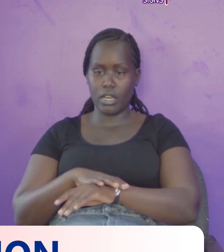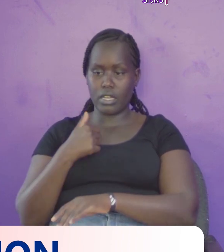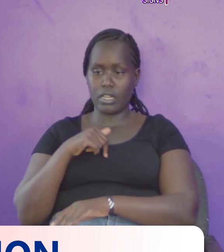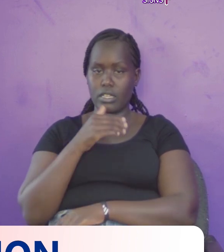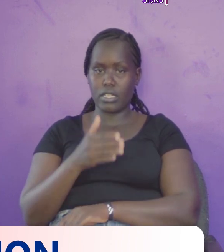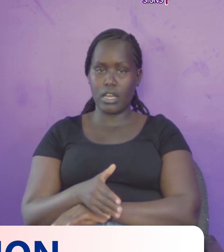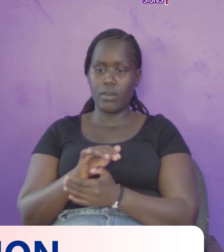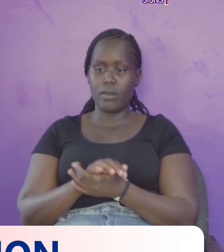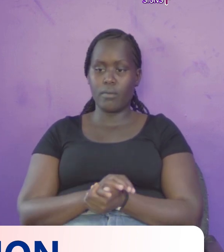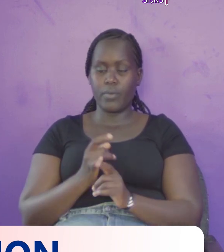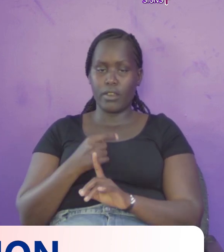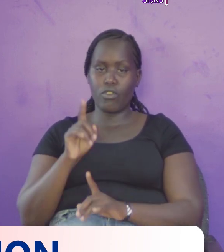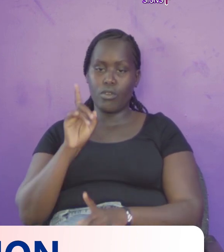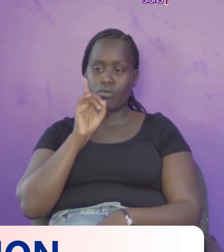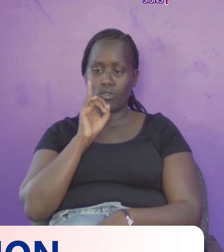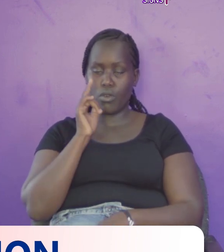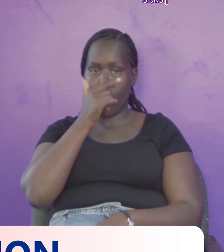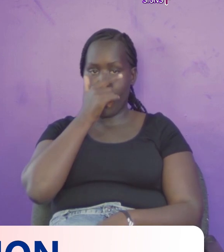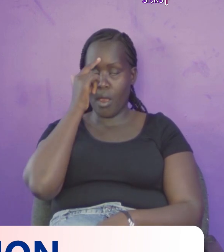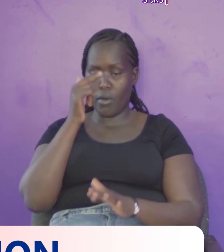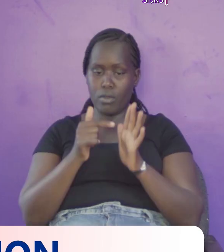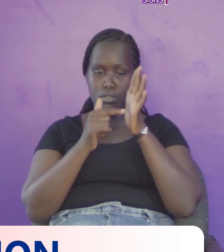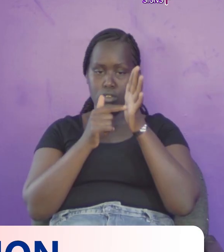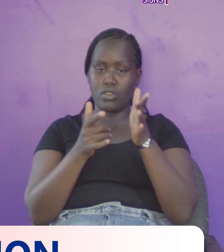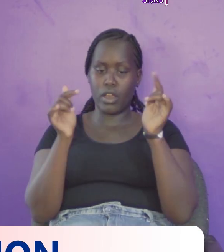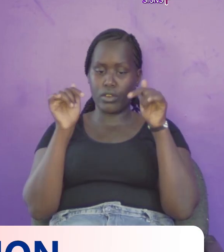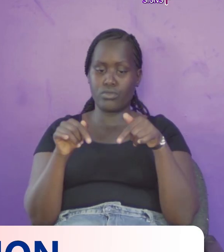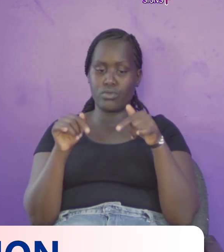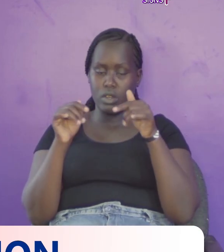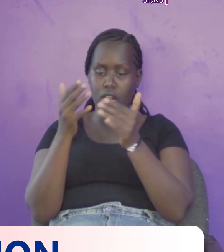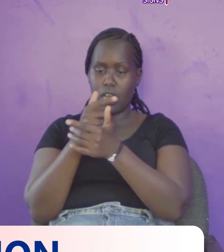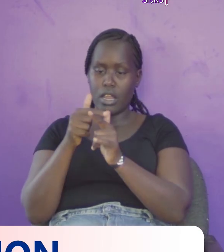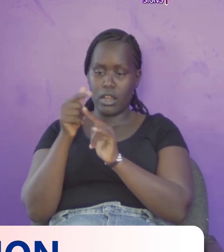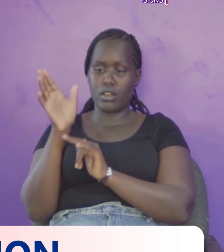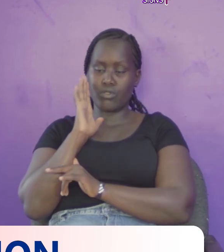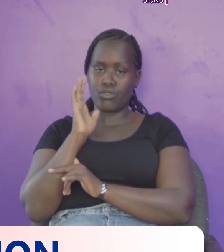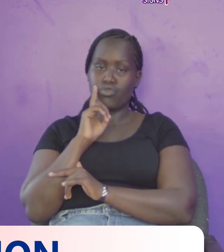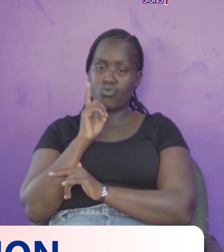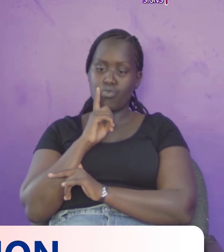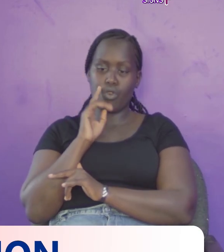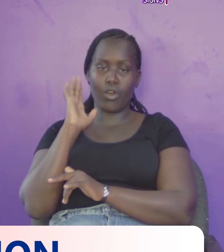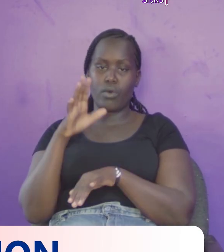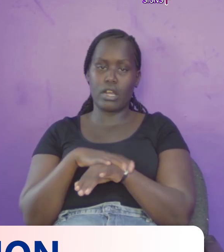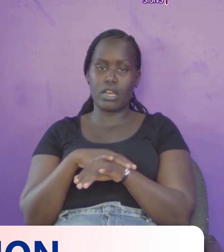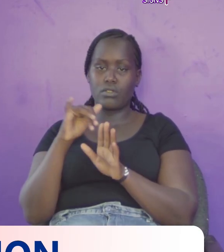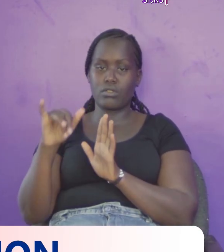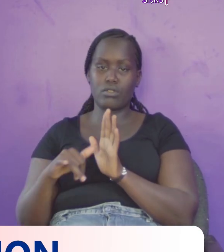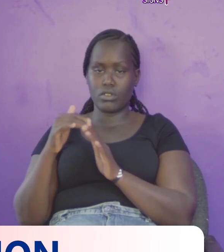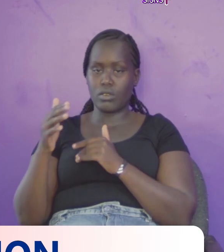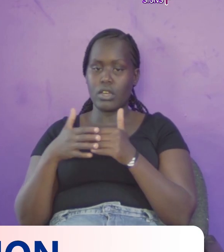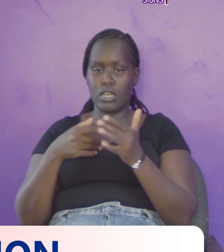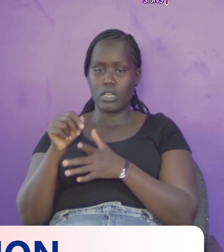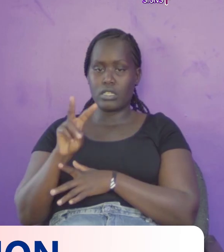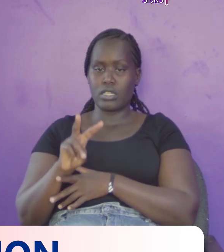That is right from tomorrow, because we are showing this tonight, and tomorrow you'll get it on YouTube. Science